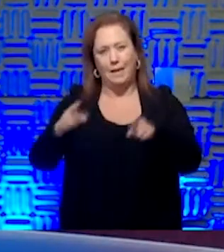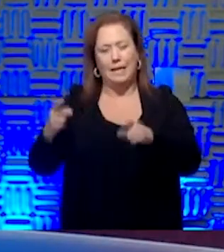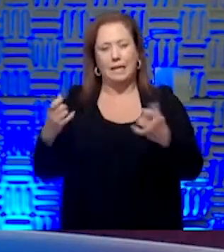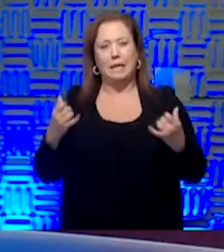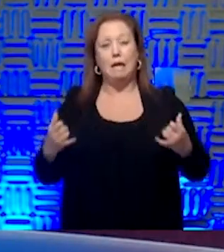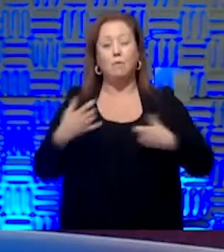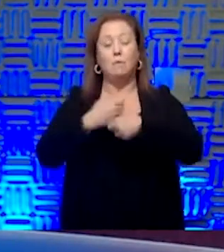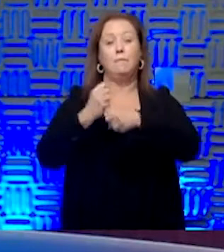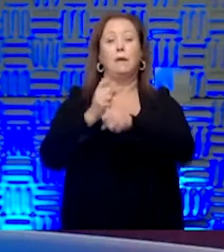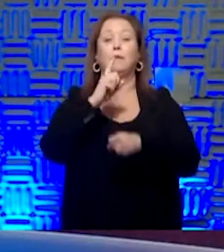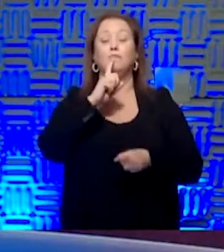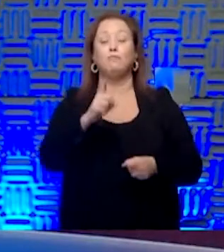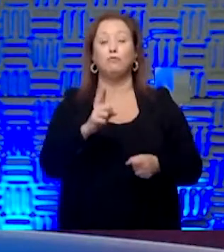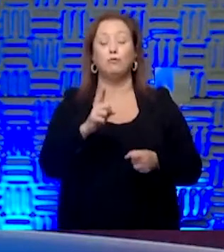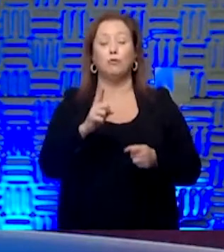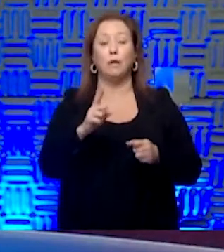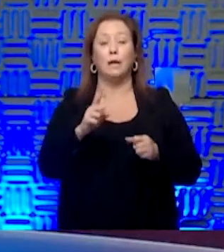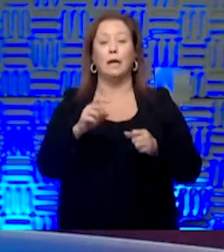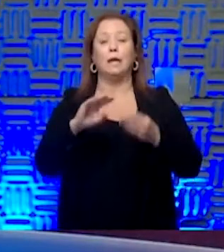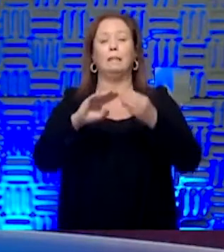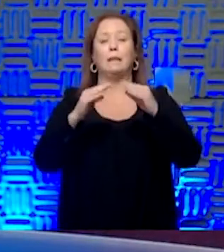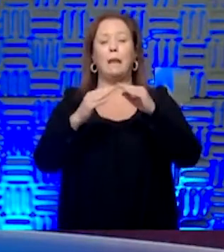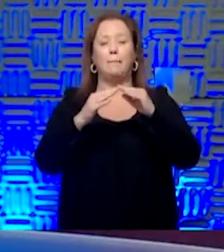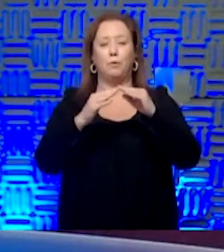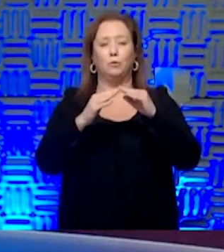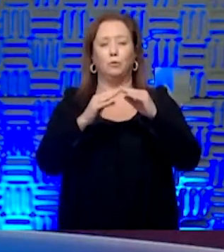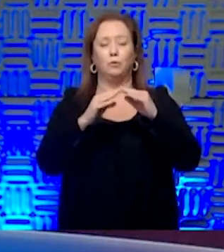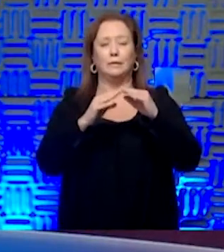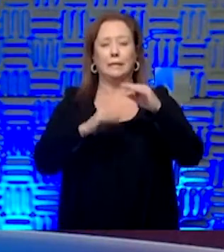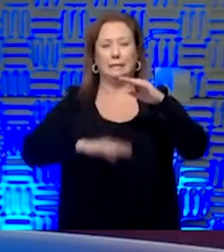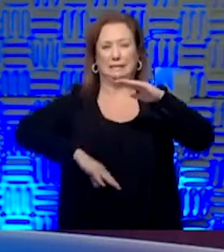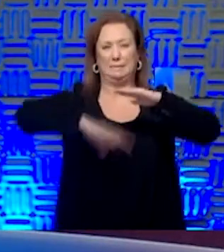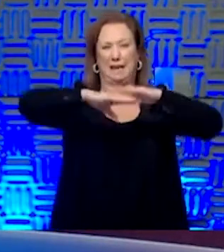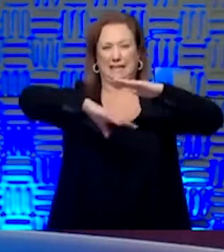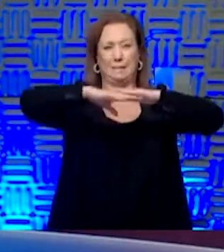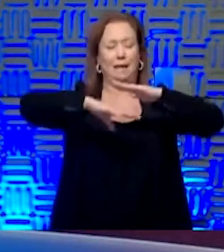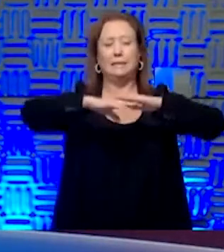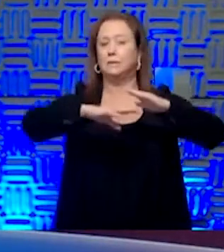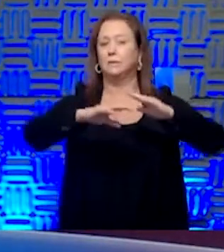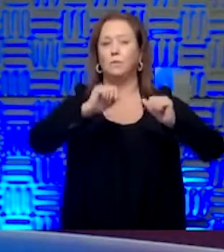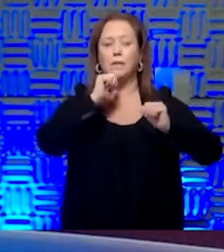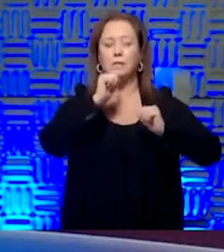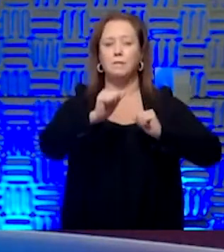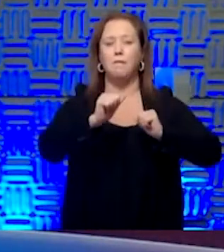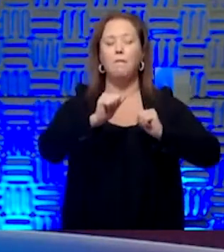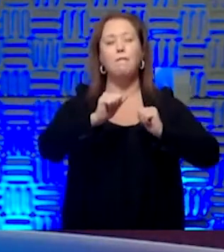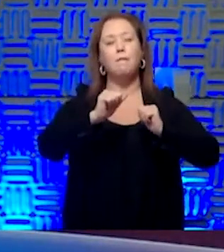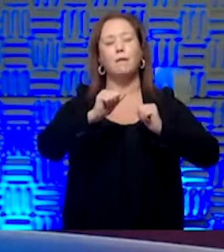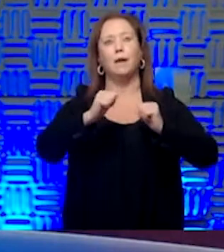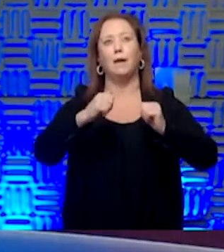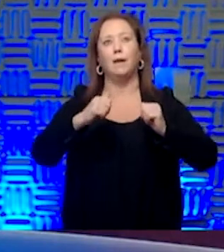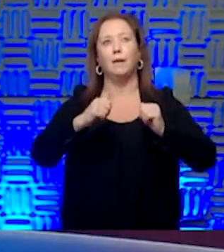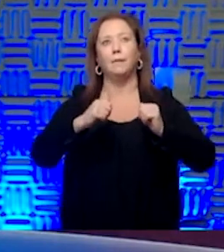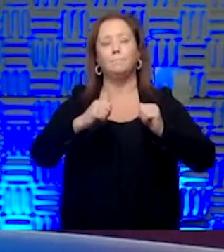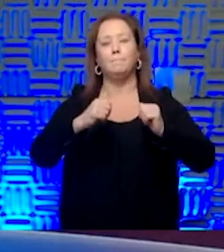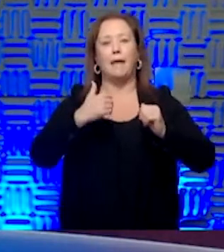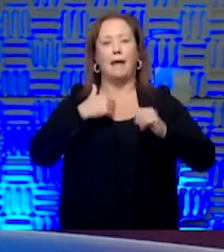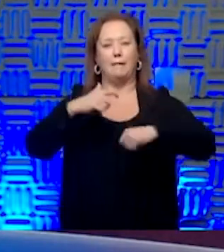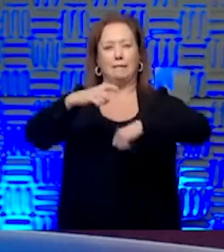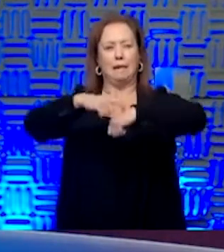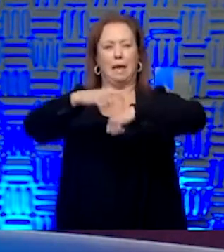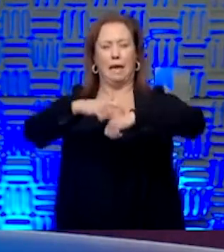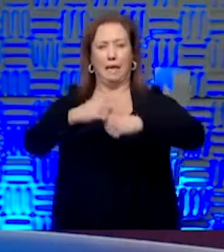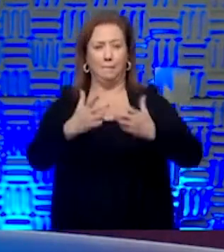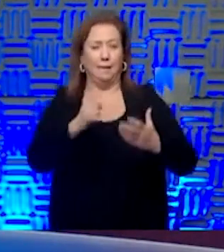to make sure that capacity everywhere is maximized so that we don't come to a time where there's a question